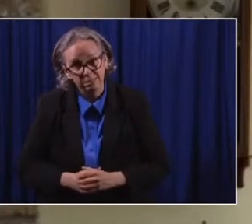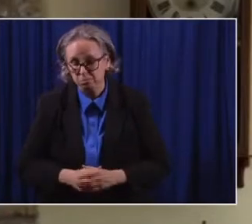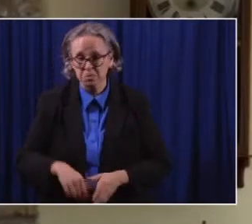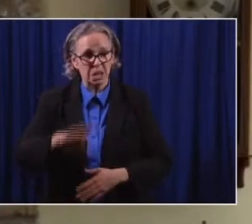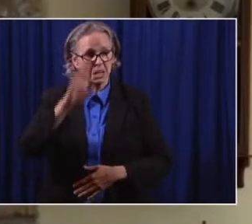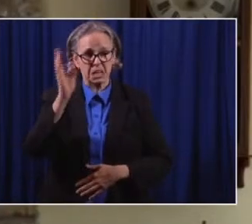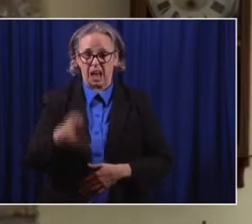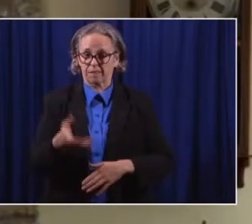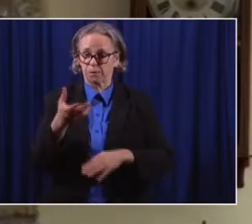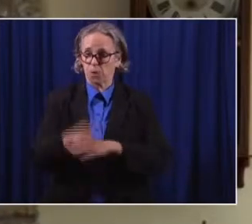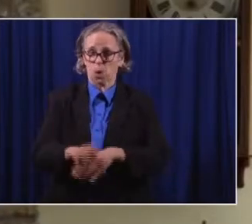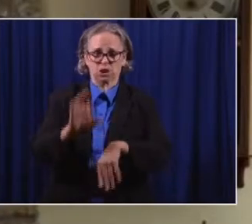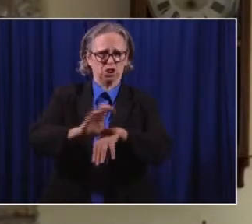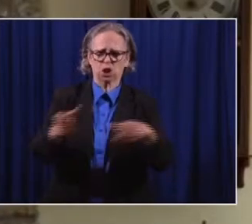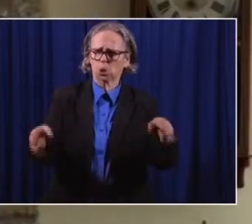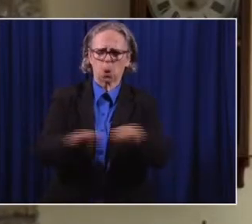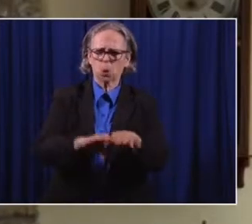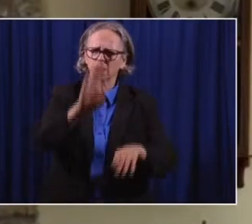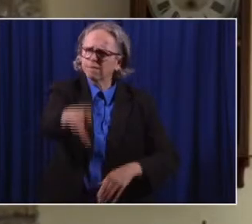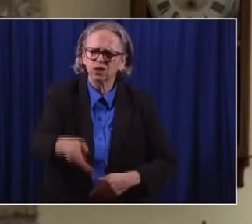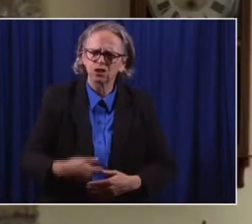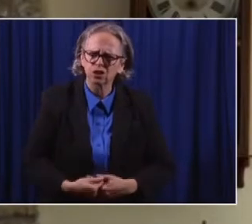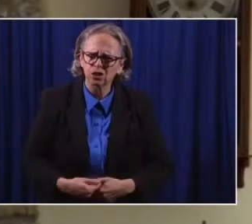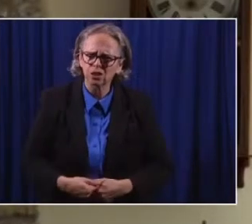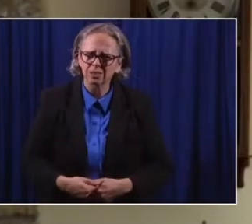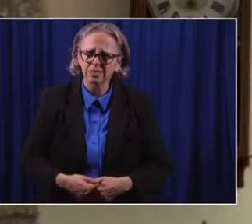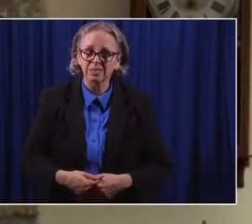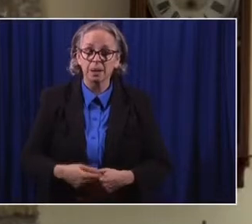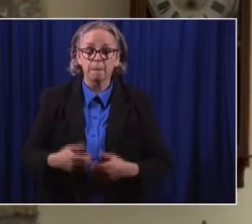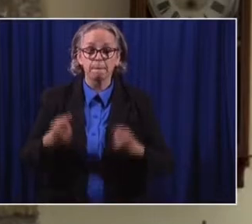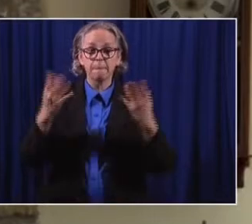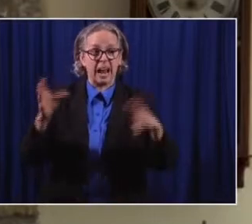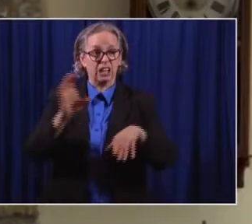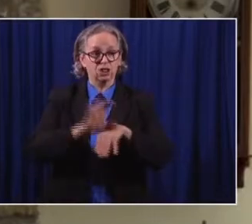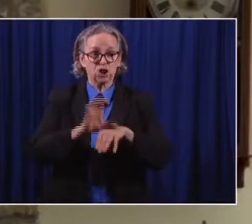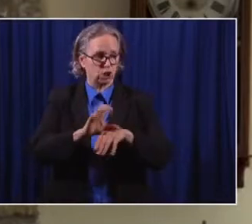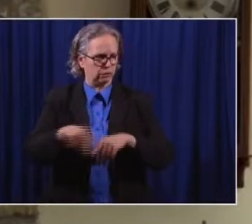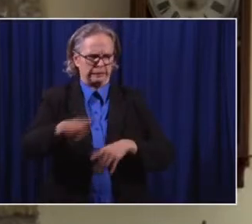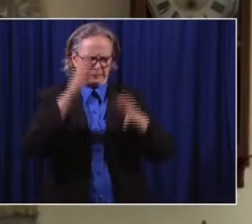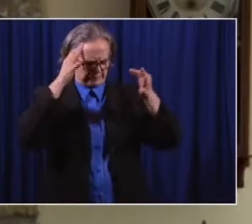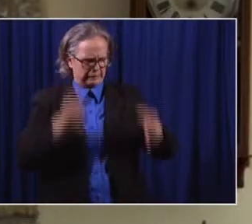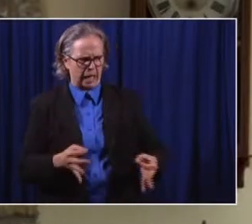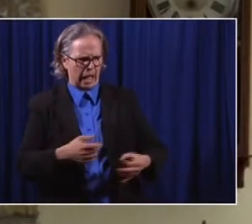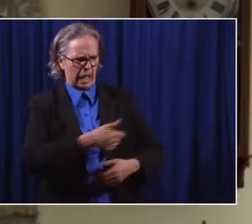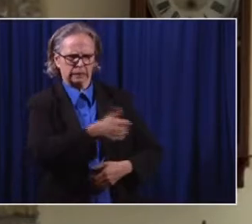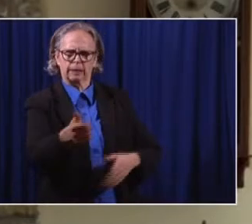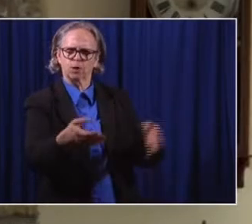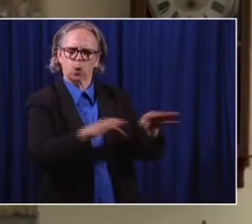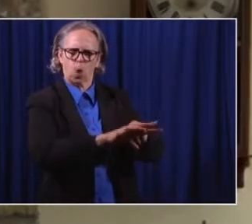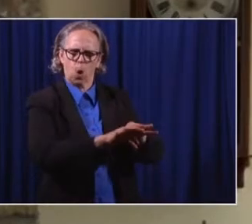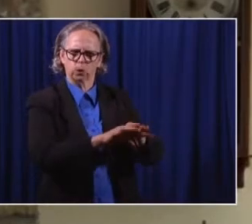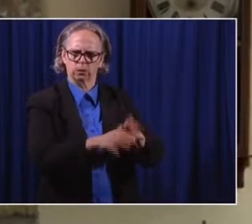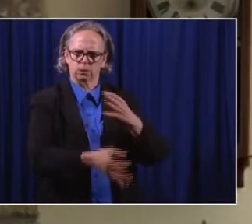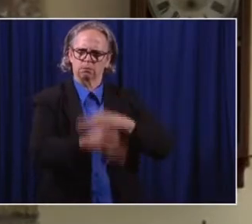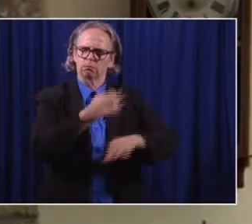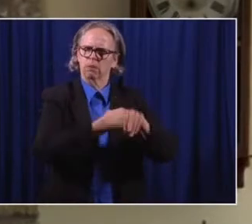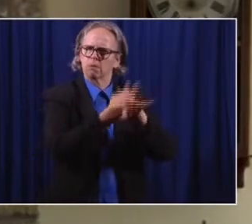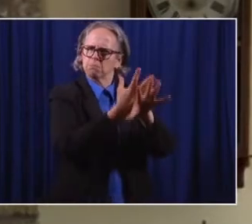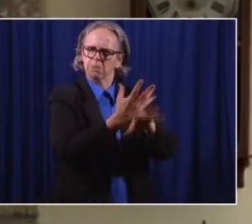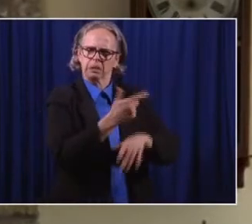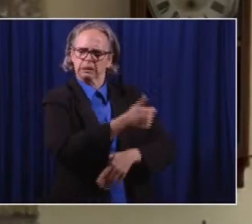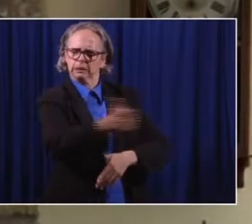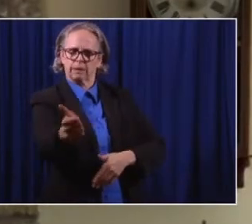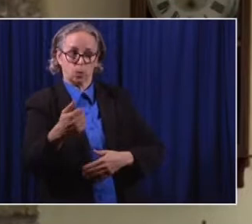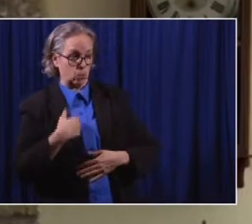down. Many churches pulled back and said, we're going to be remote. We're going to do that. But we never, unlike other states, we've never issued an order